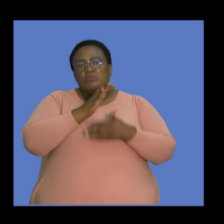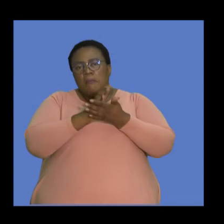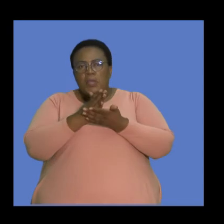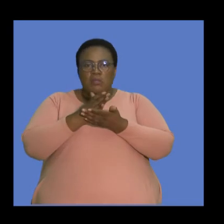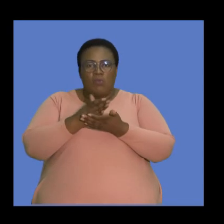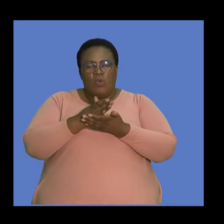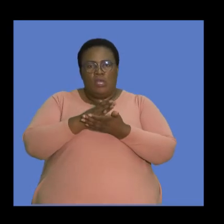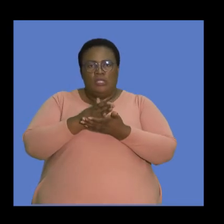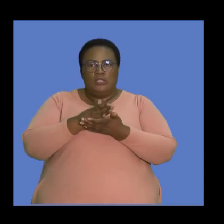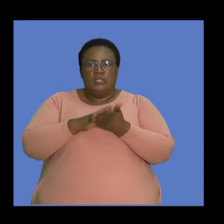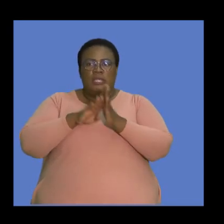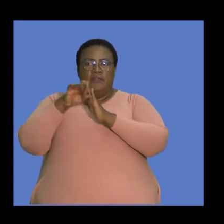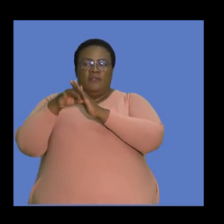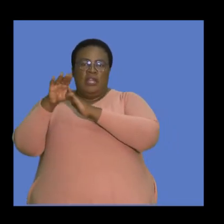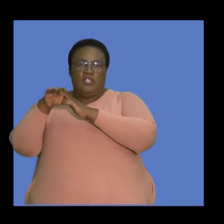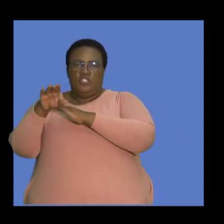here as